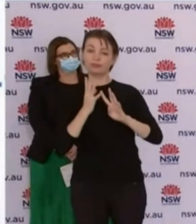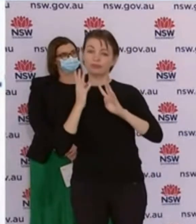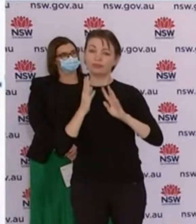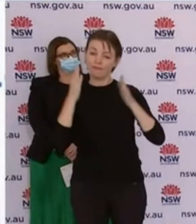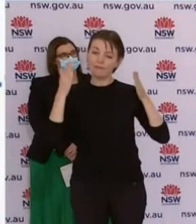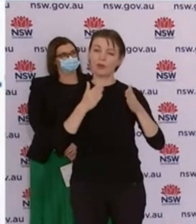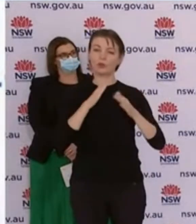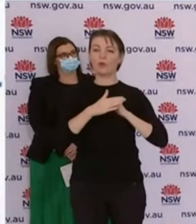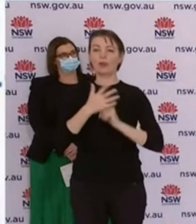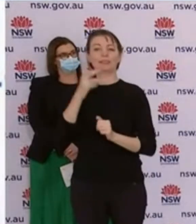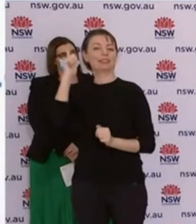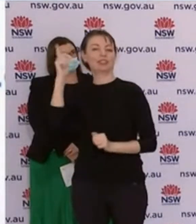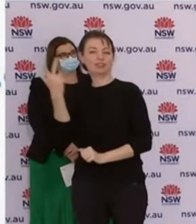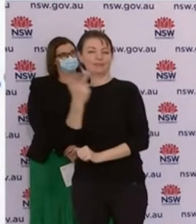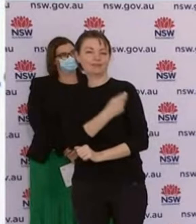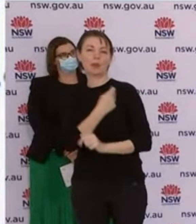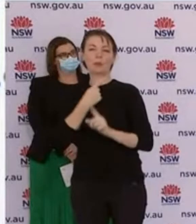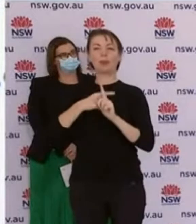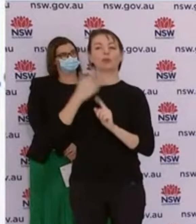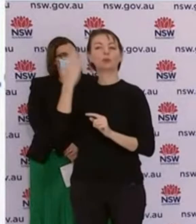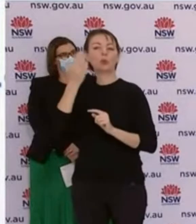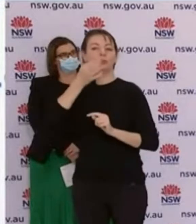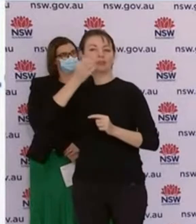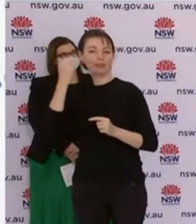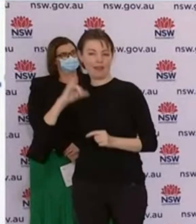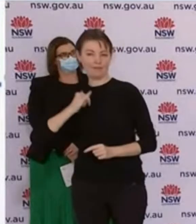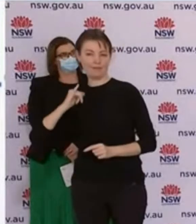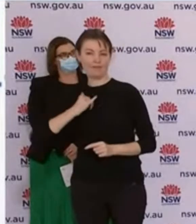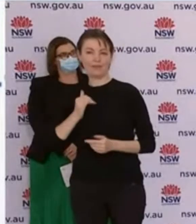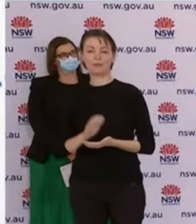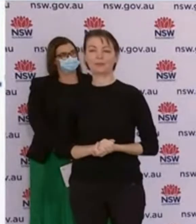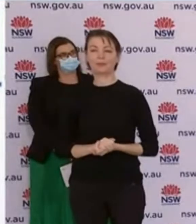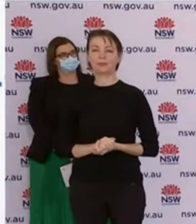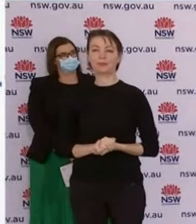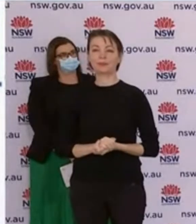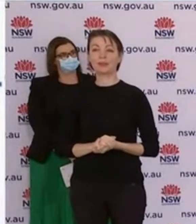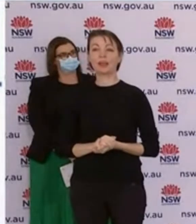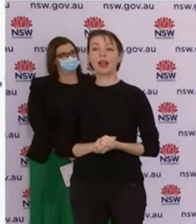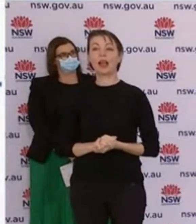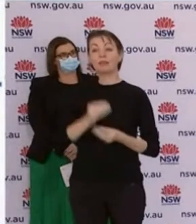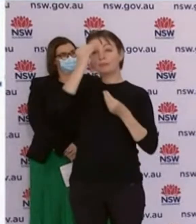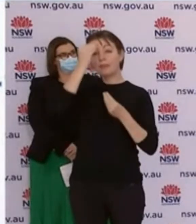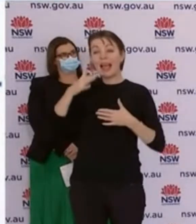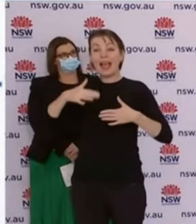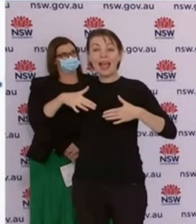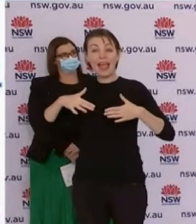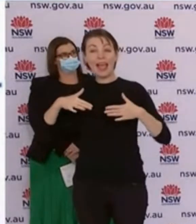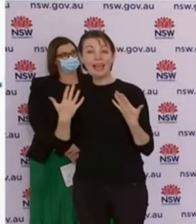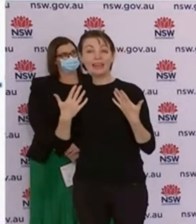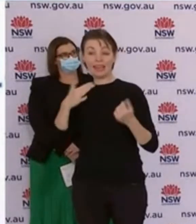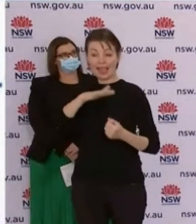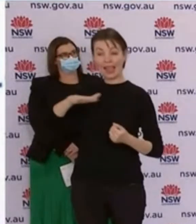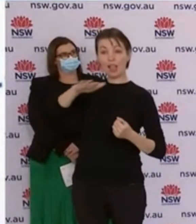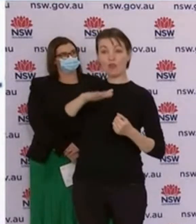already. Can I also stress that if there's any area of New South Wales which comes out of lockdown before October 25, that